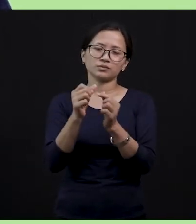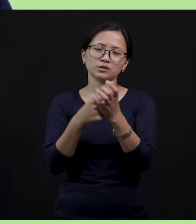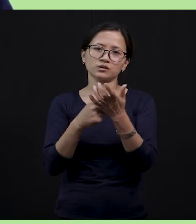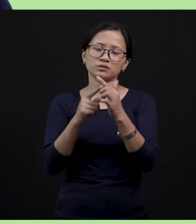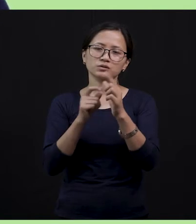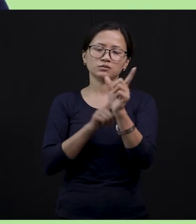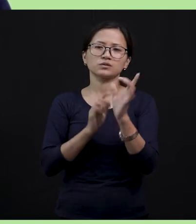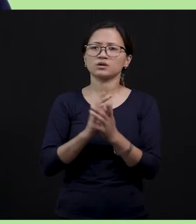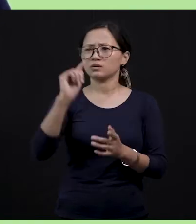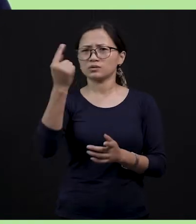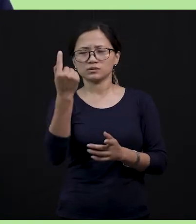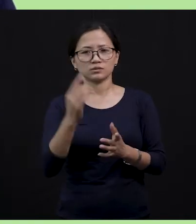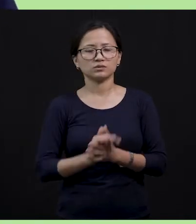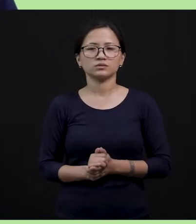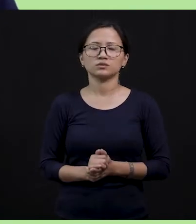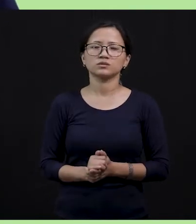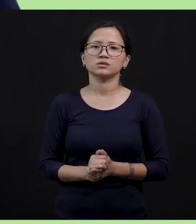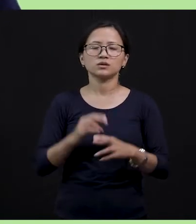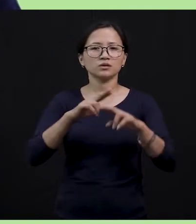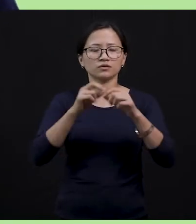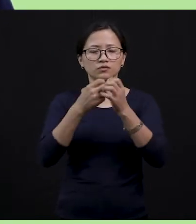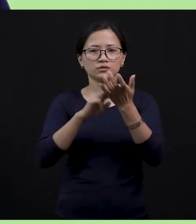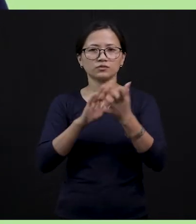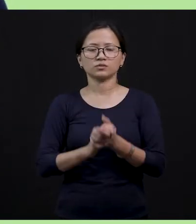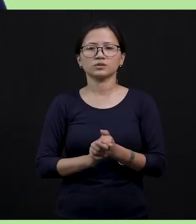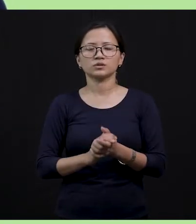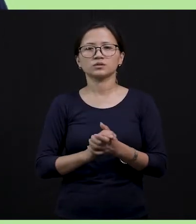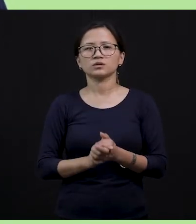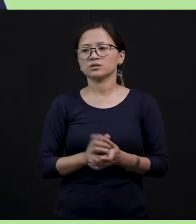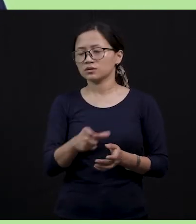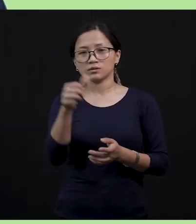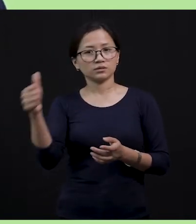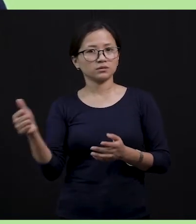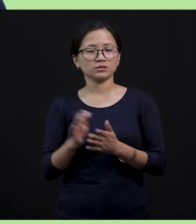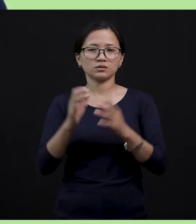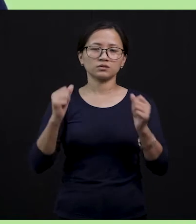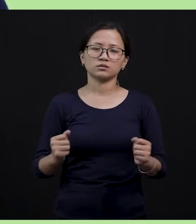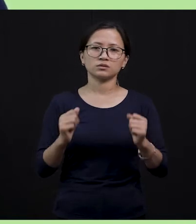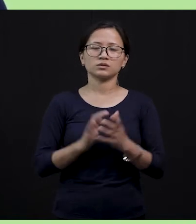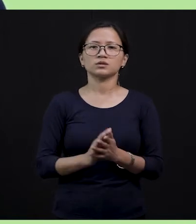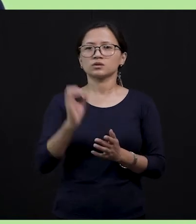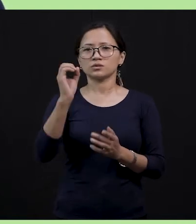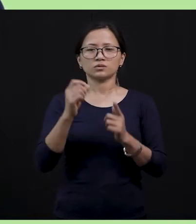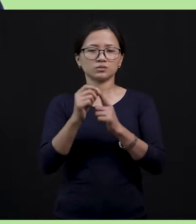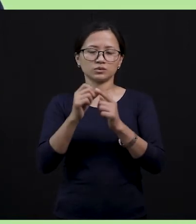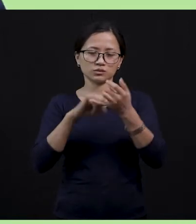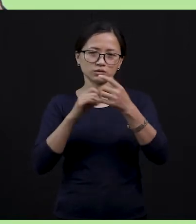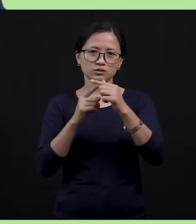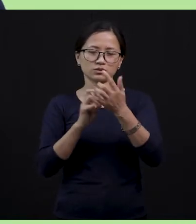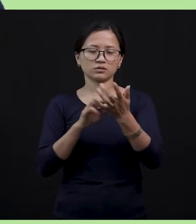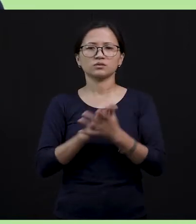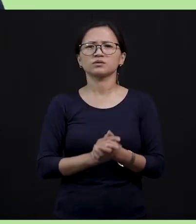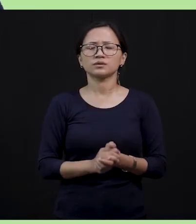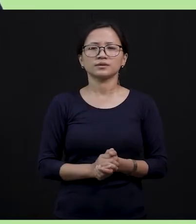is no one single winner. You form a coalition party and the others are sitting as opposition parties. So if